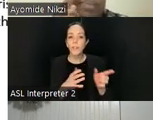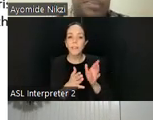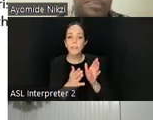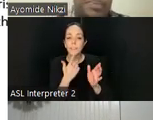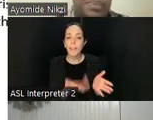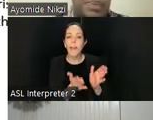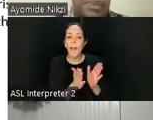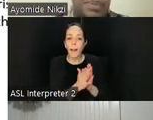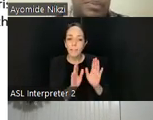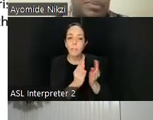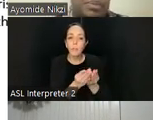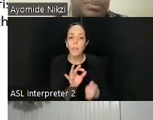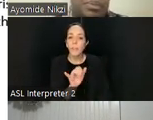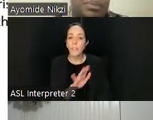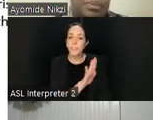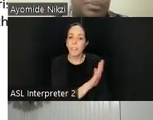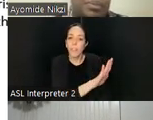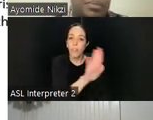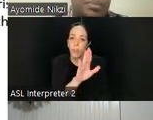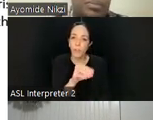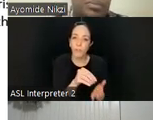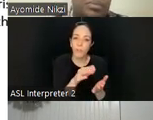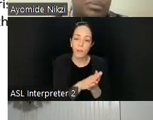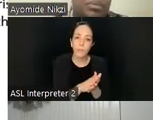custodian of record of that record is the